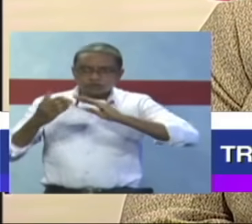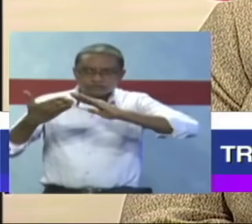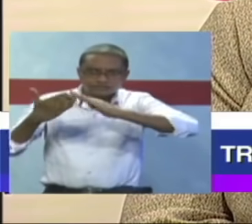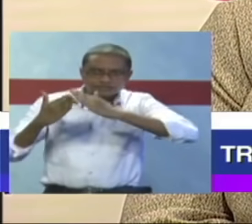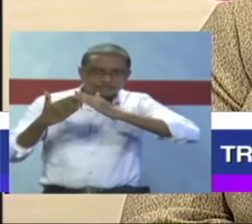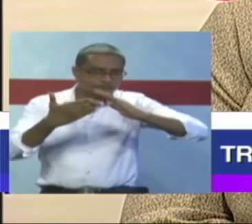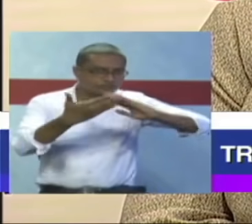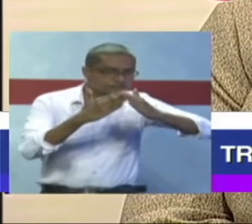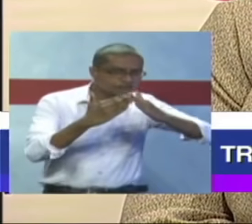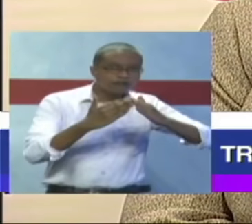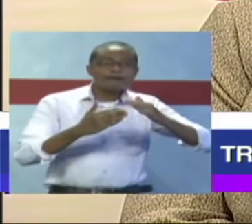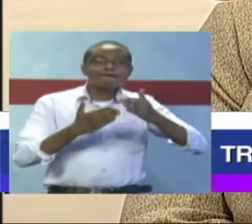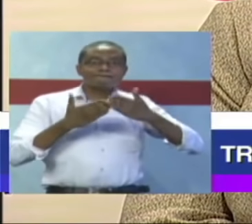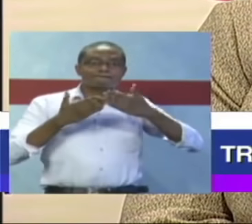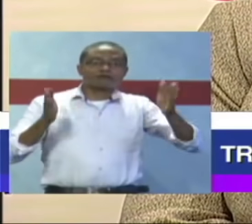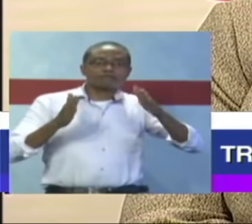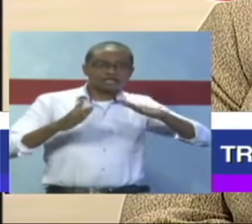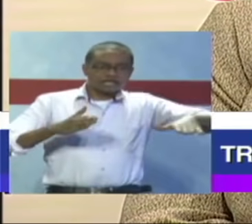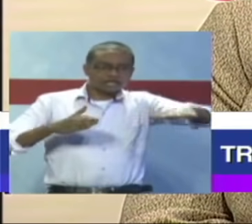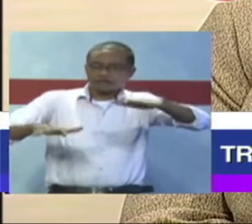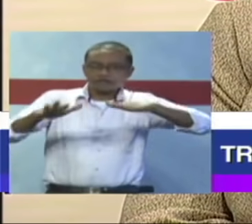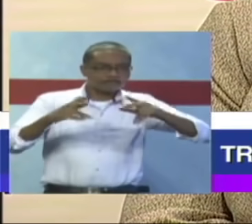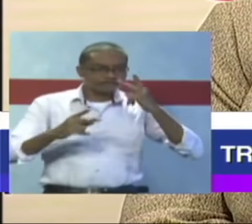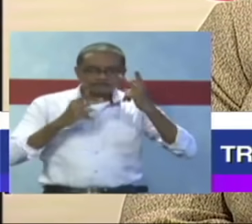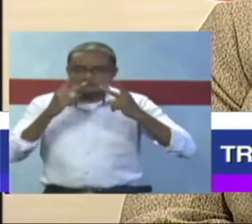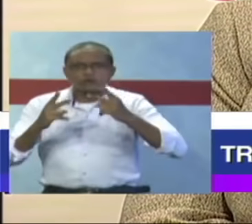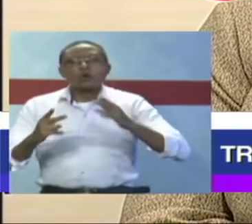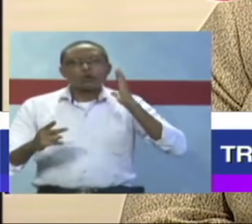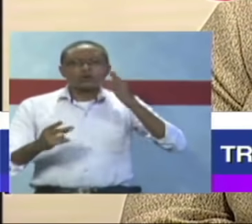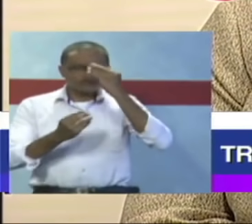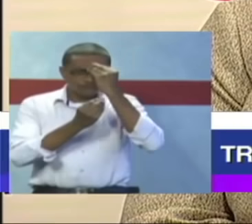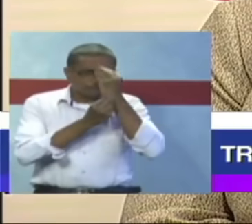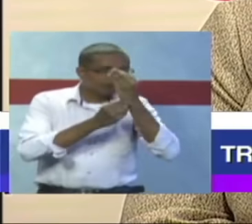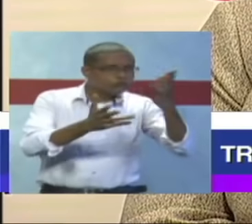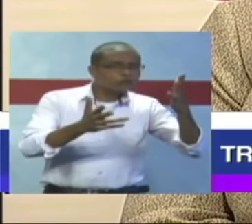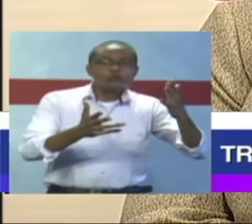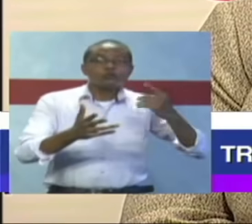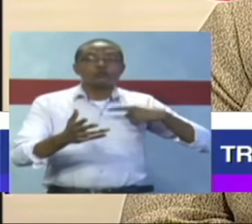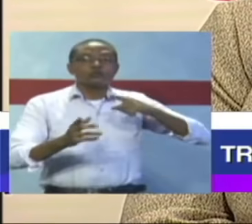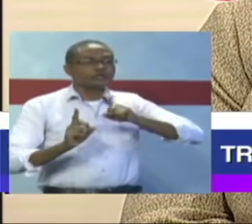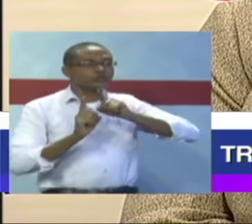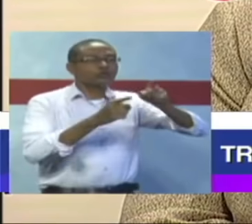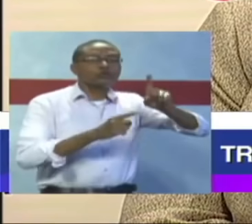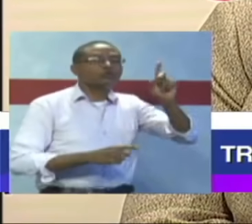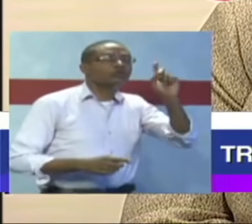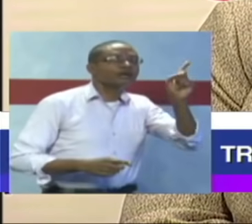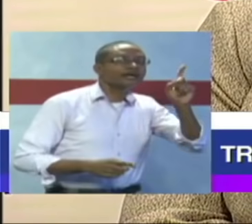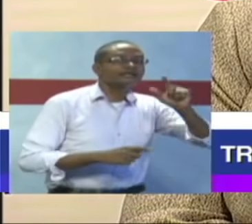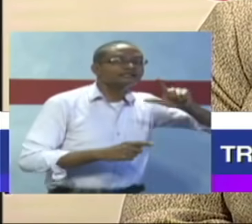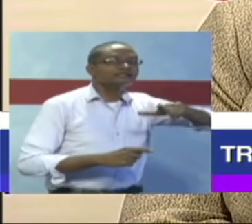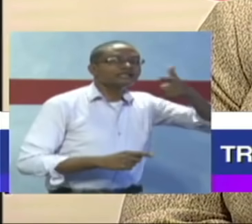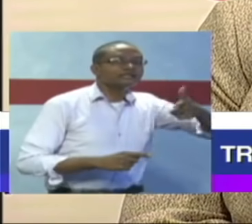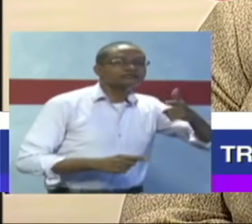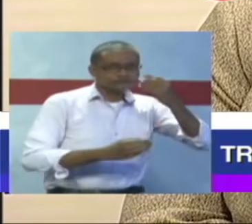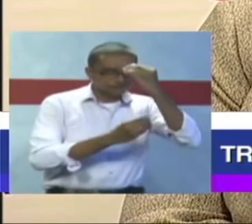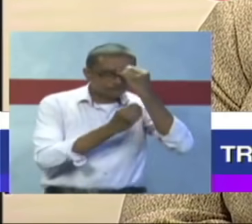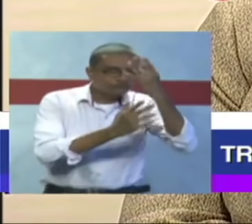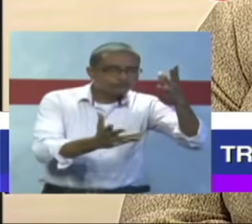more public spaces, and we would inform the public as time progresses as to where we would be next.